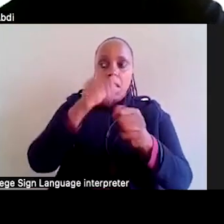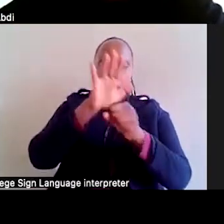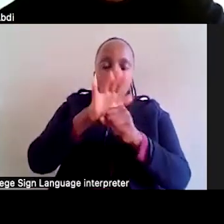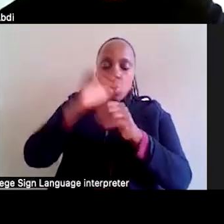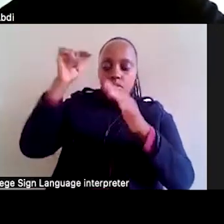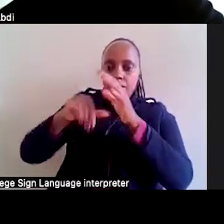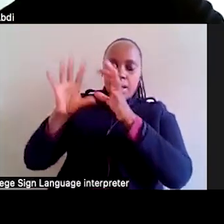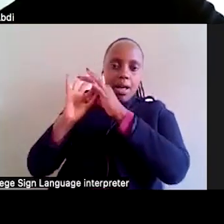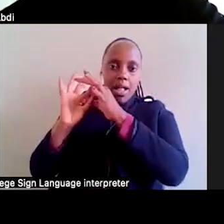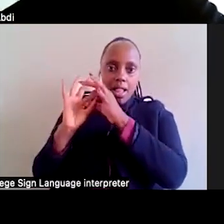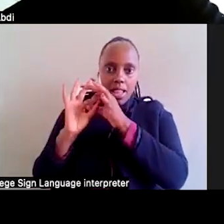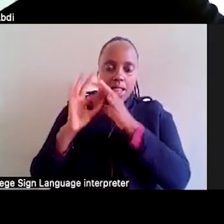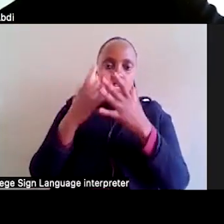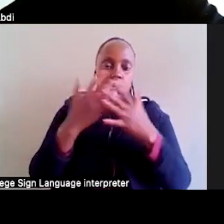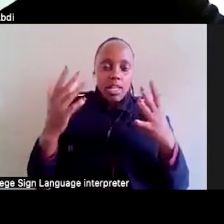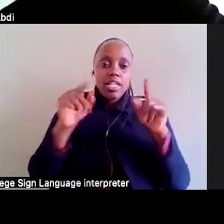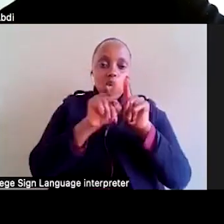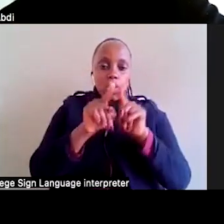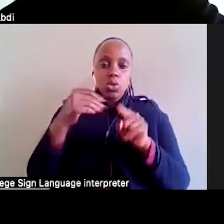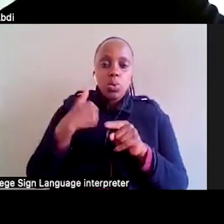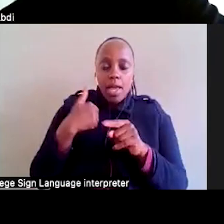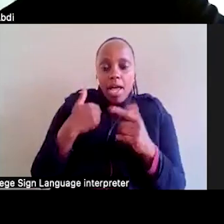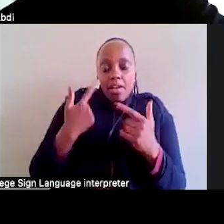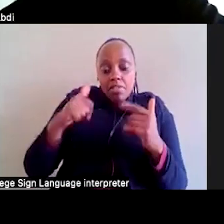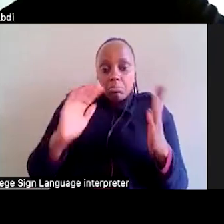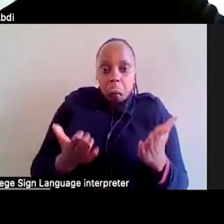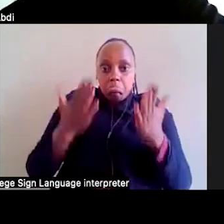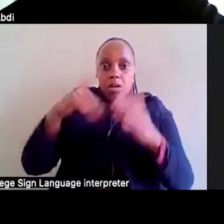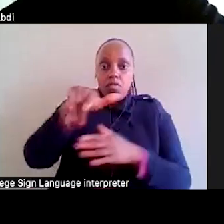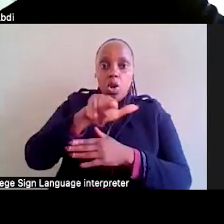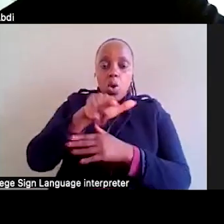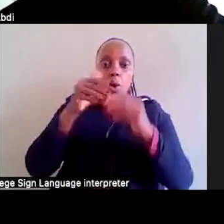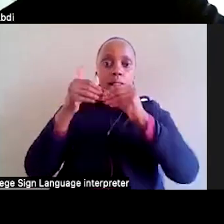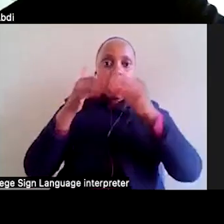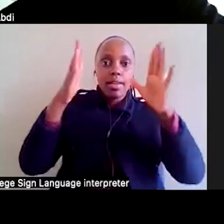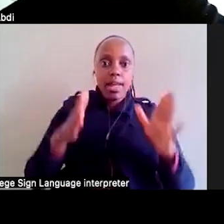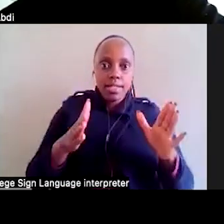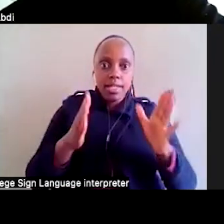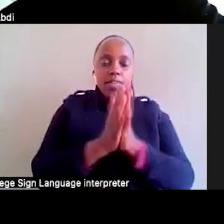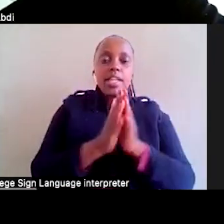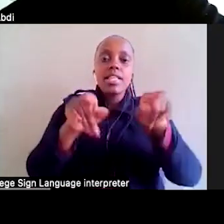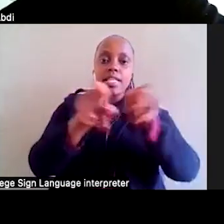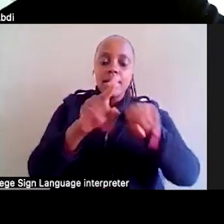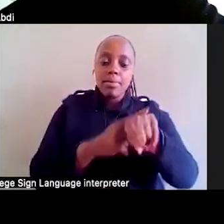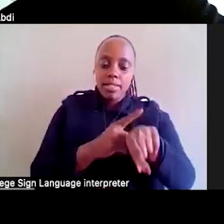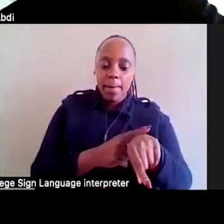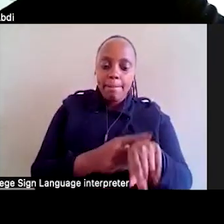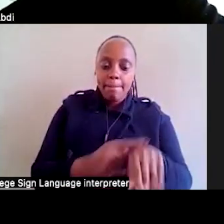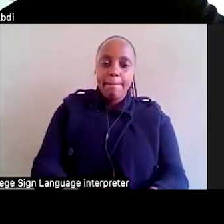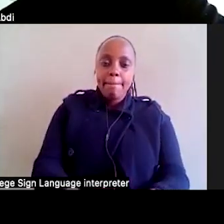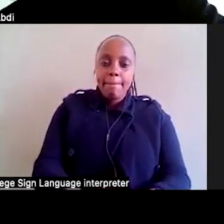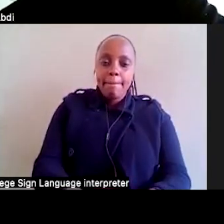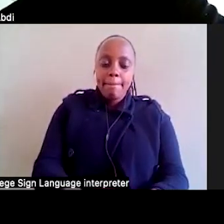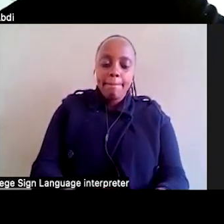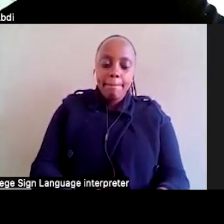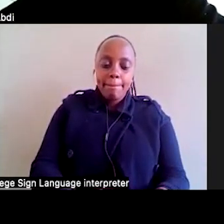So we have been elevating local leadership and fostering